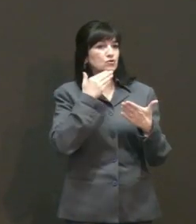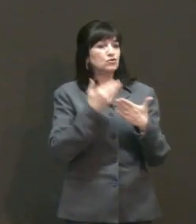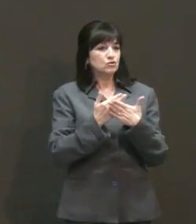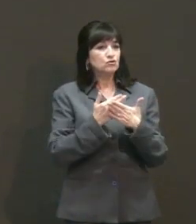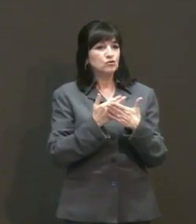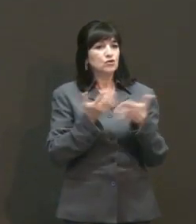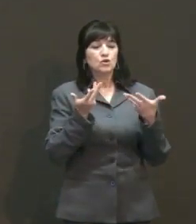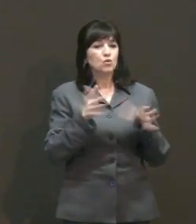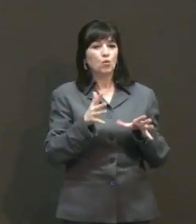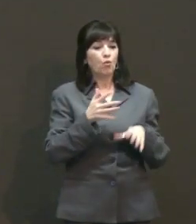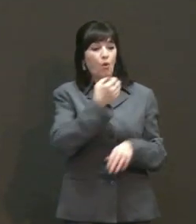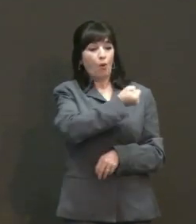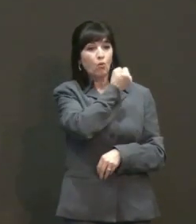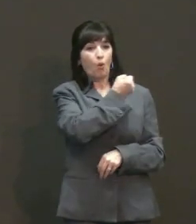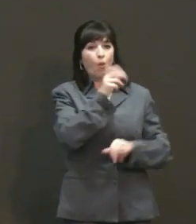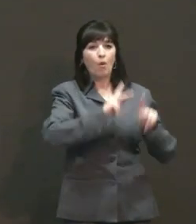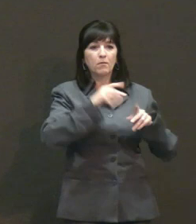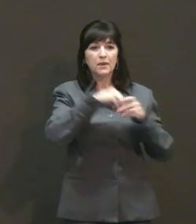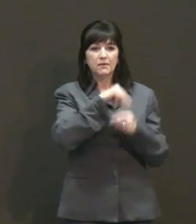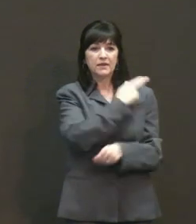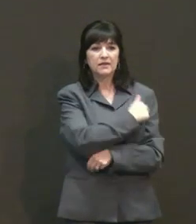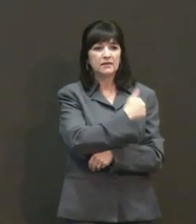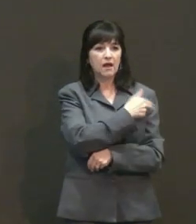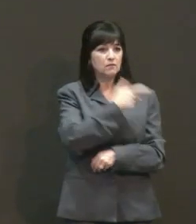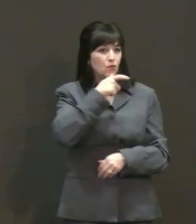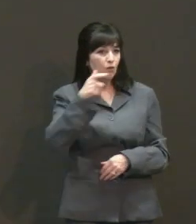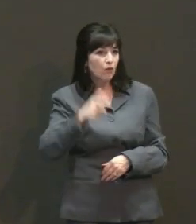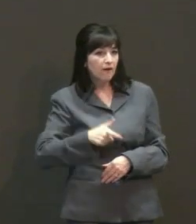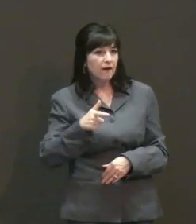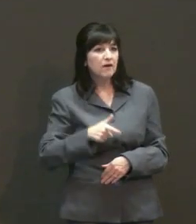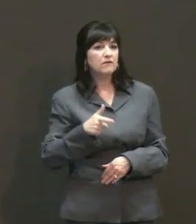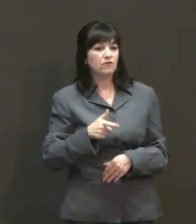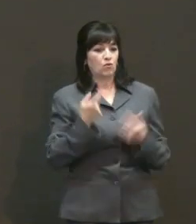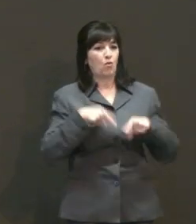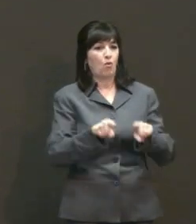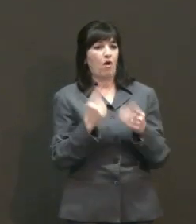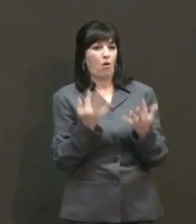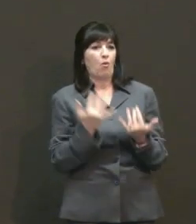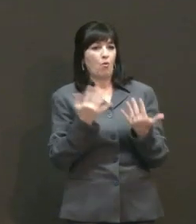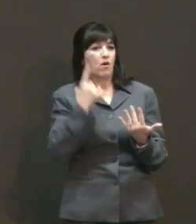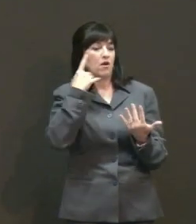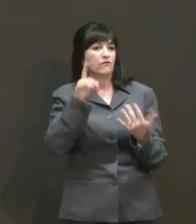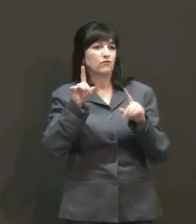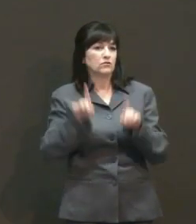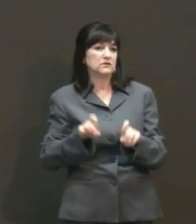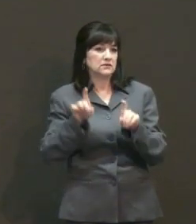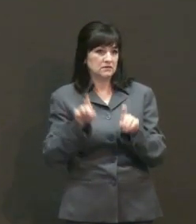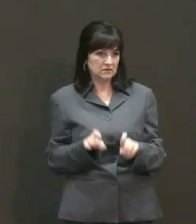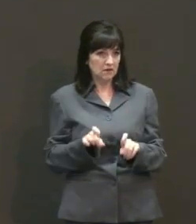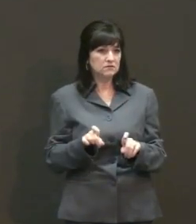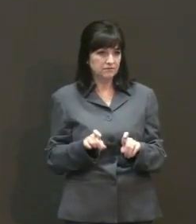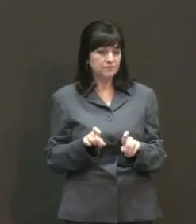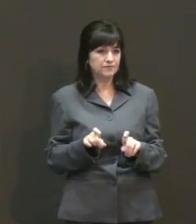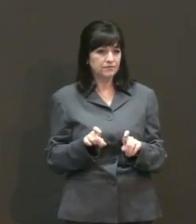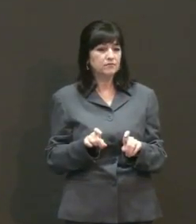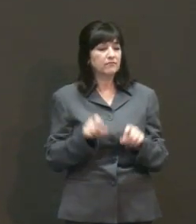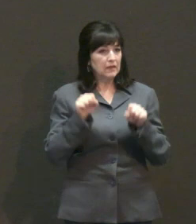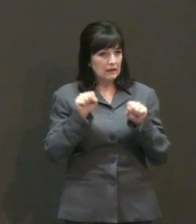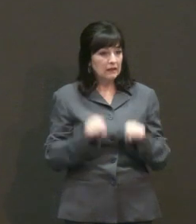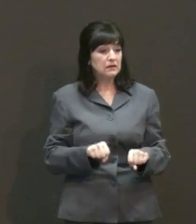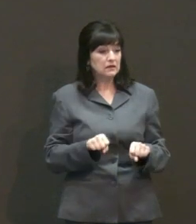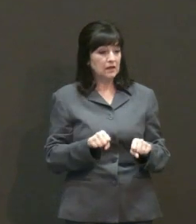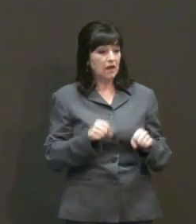in the hospital necessarily as a potential positive case. They're able to